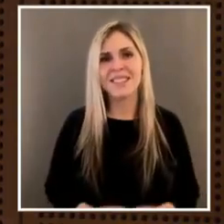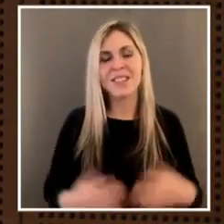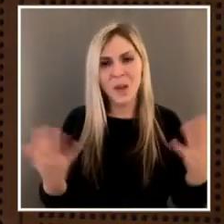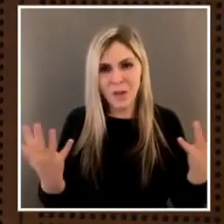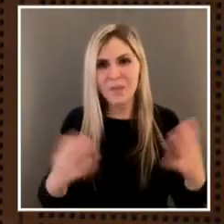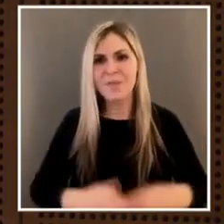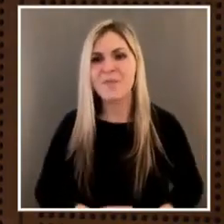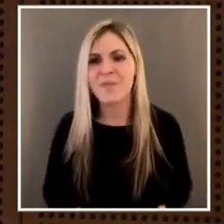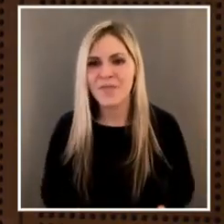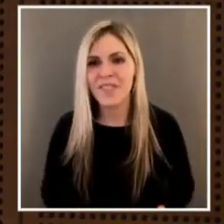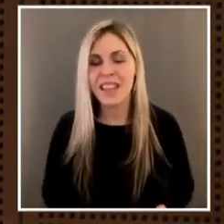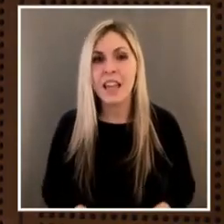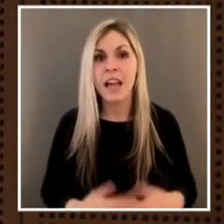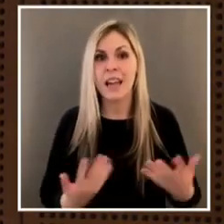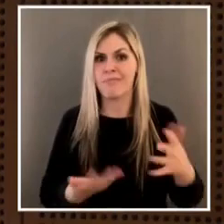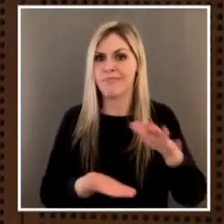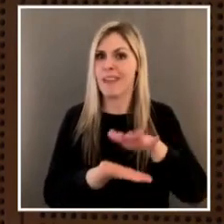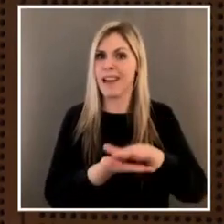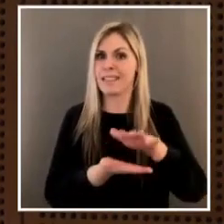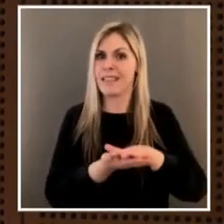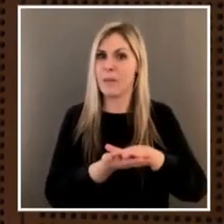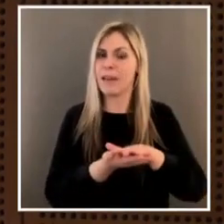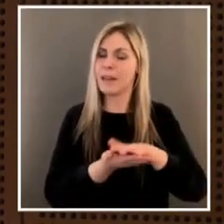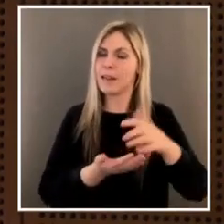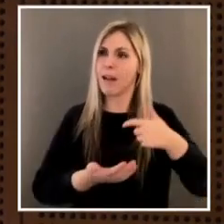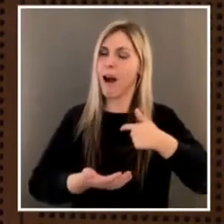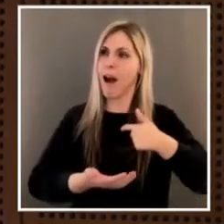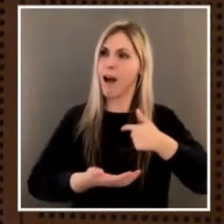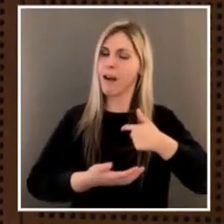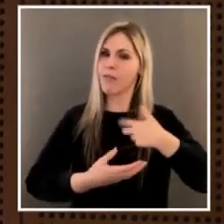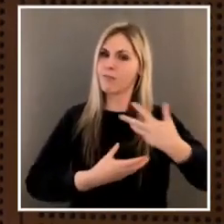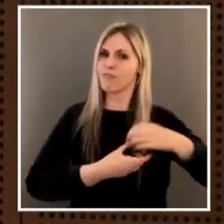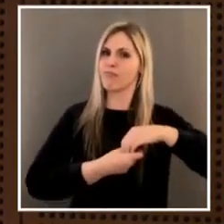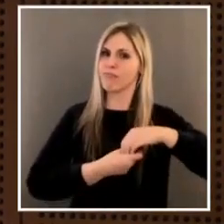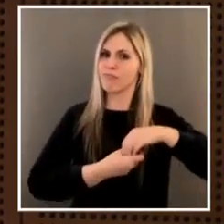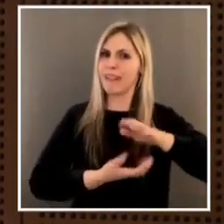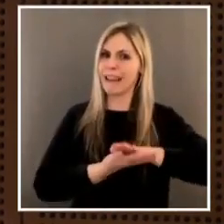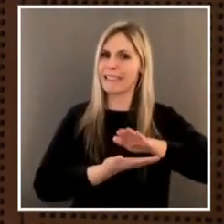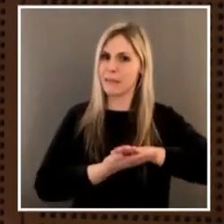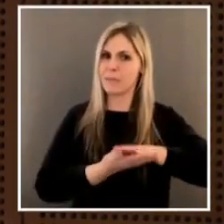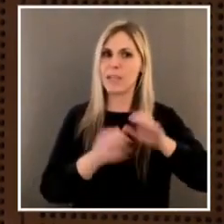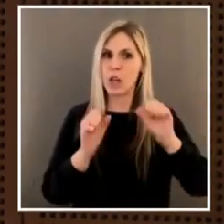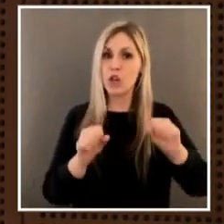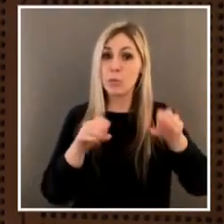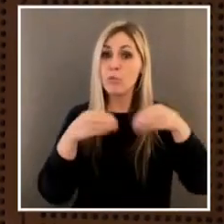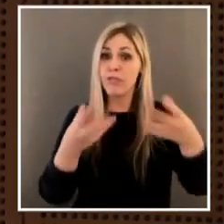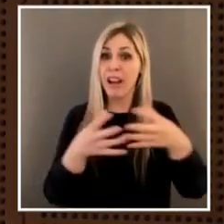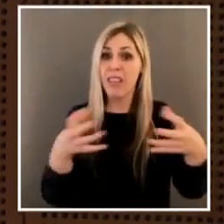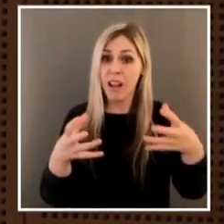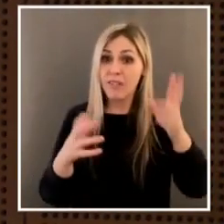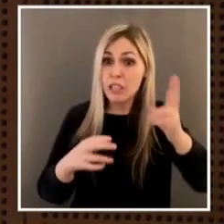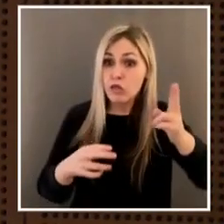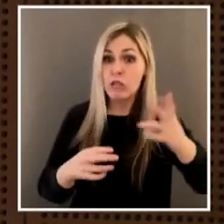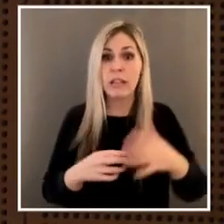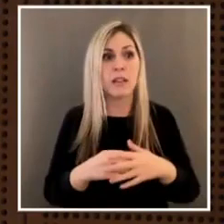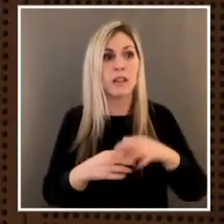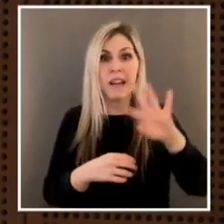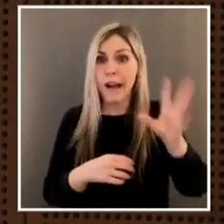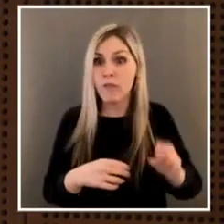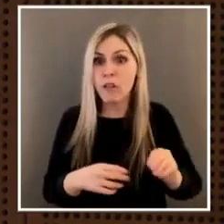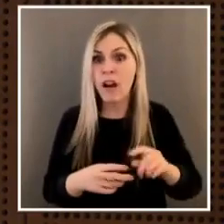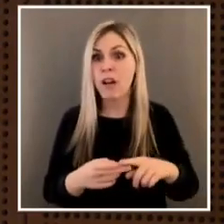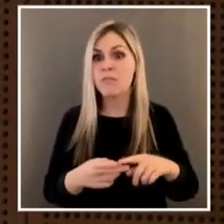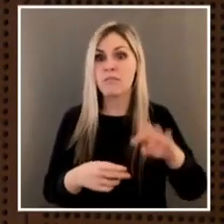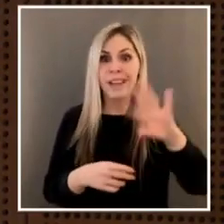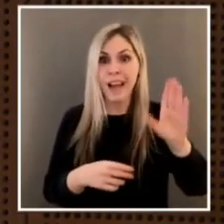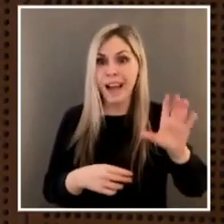So the academic in me could give you a lot of history from Africa to the African